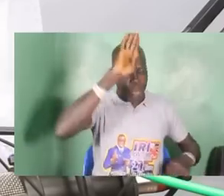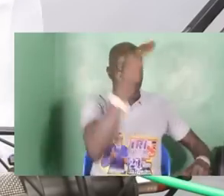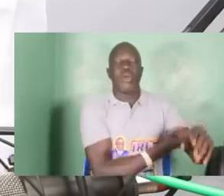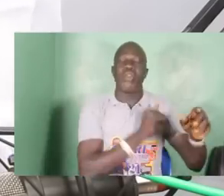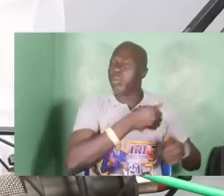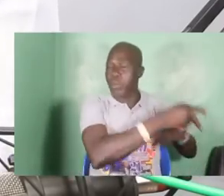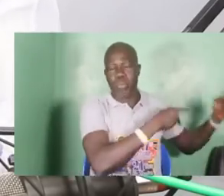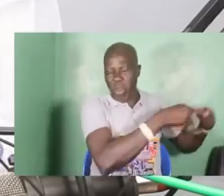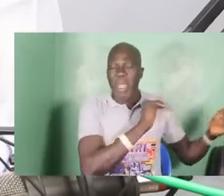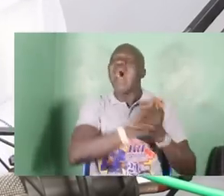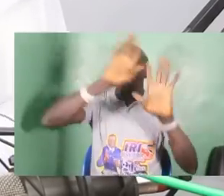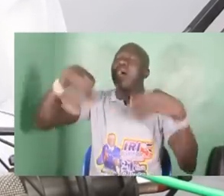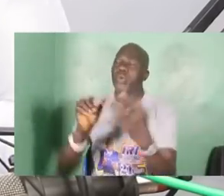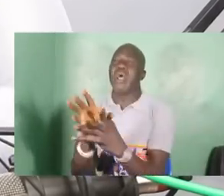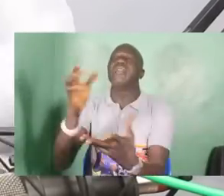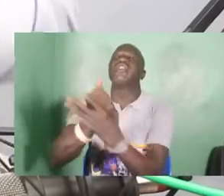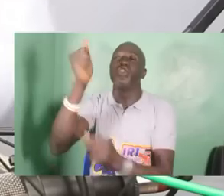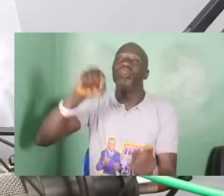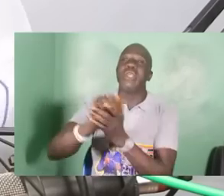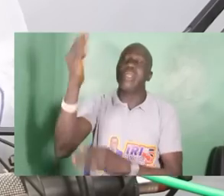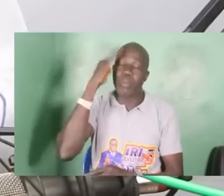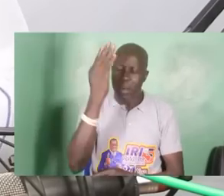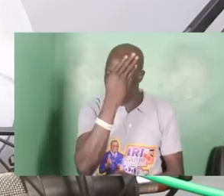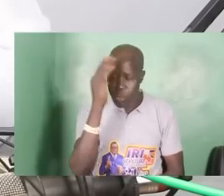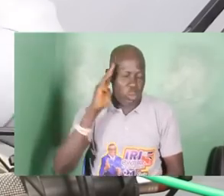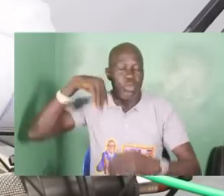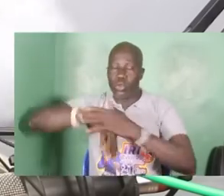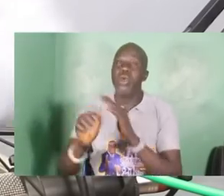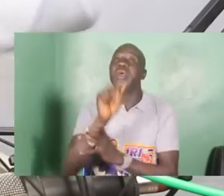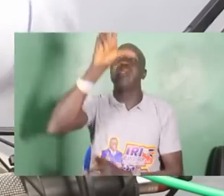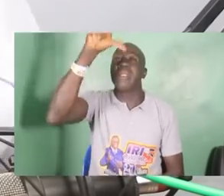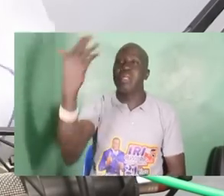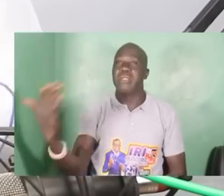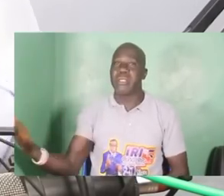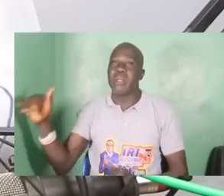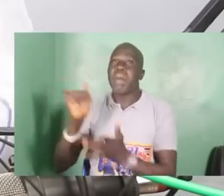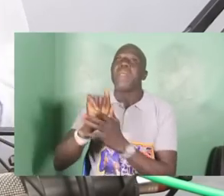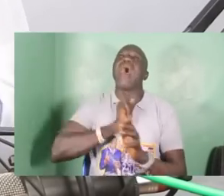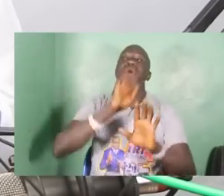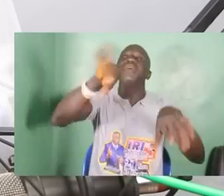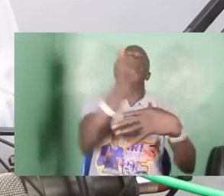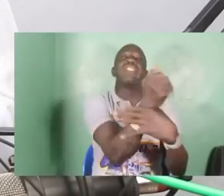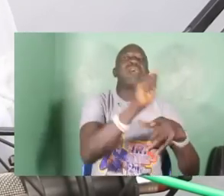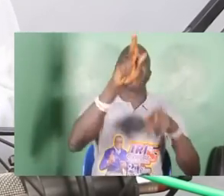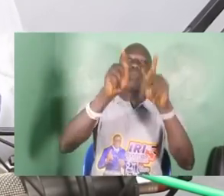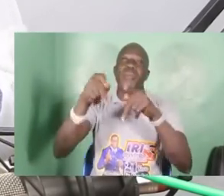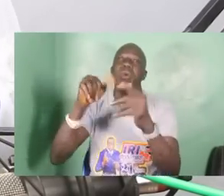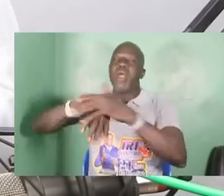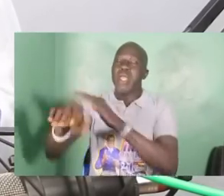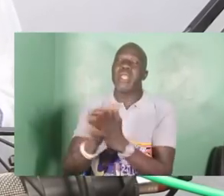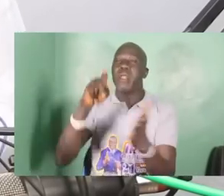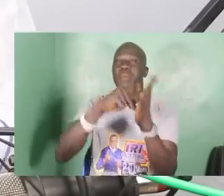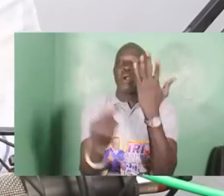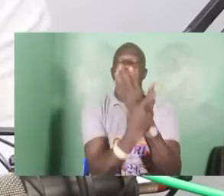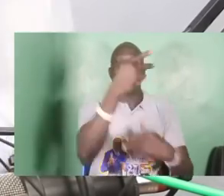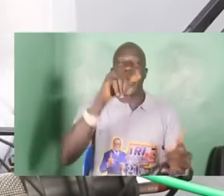you say your son of the people. I will pass it. In that matter, in that matter, three things. In that time when you are there, I will bless you. In this program,